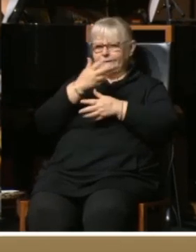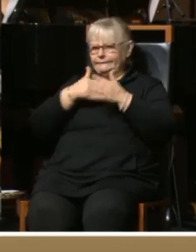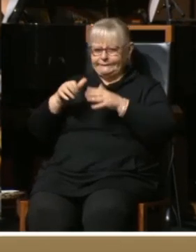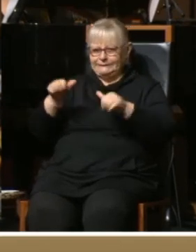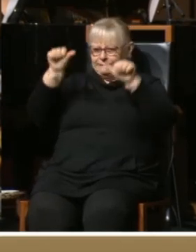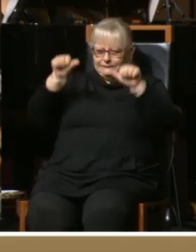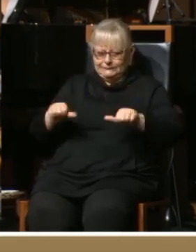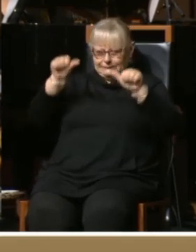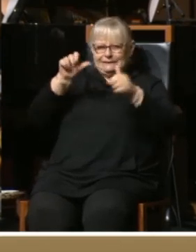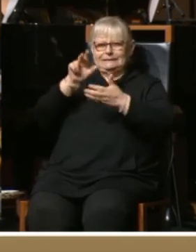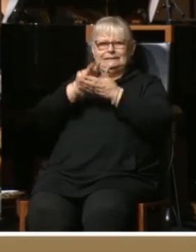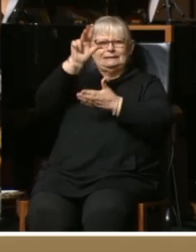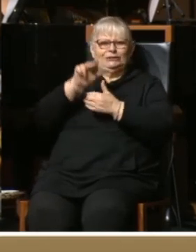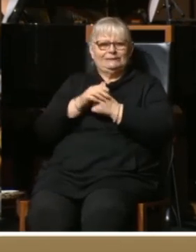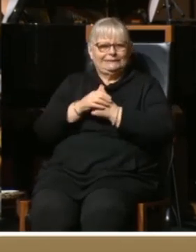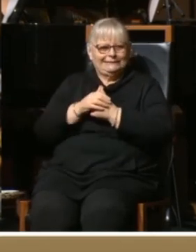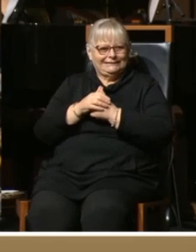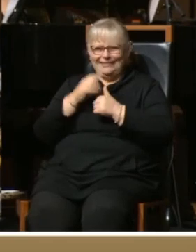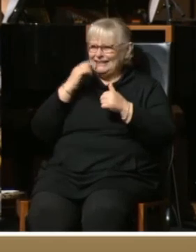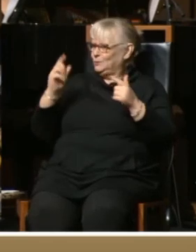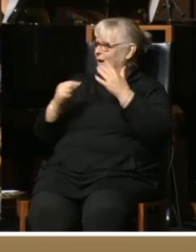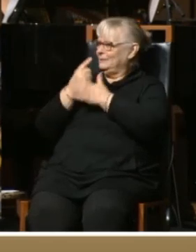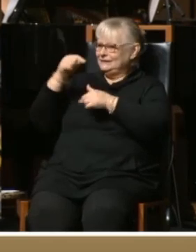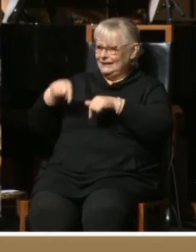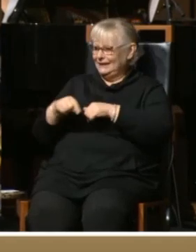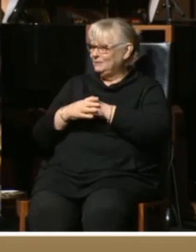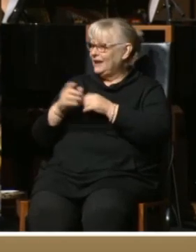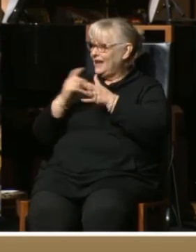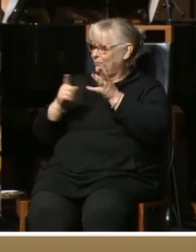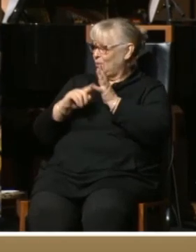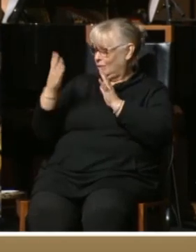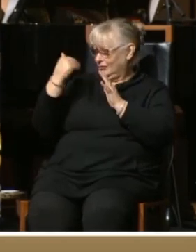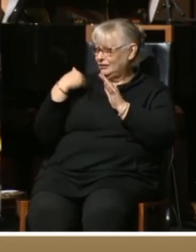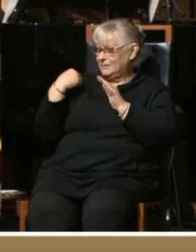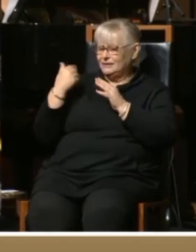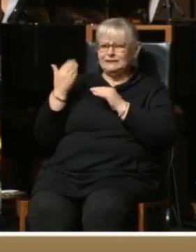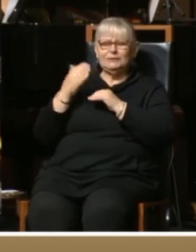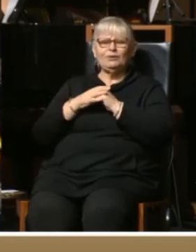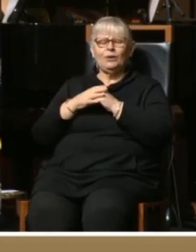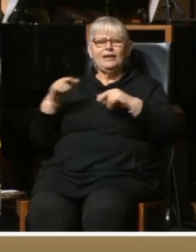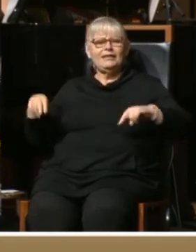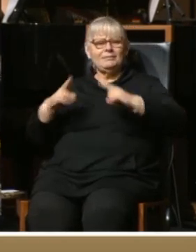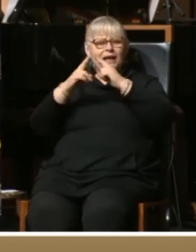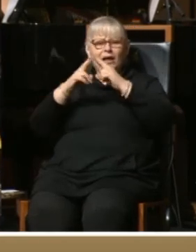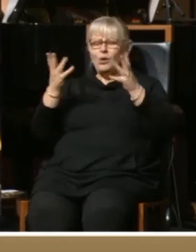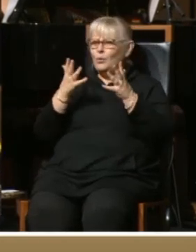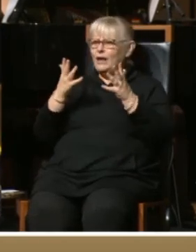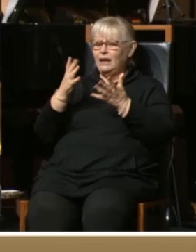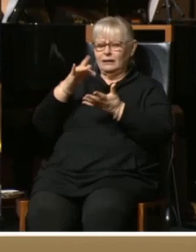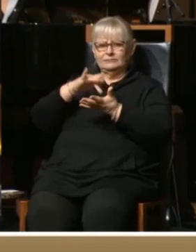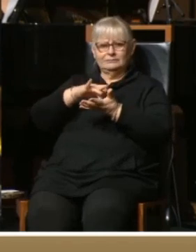decisions. And we know, as Paul just reminded us, that Parliament House is situated